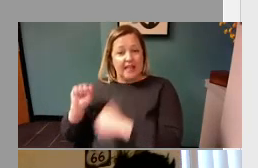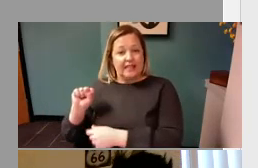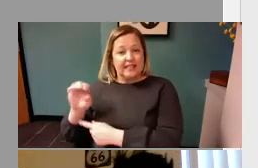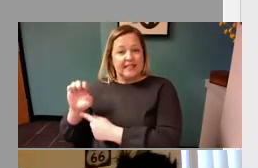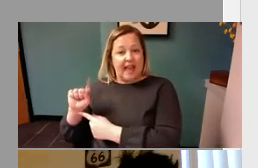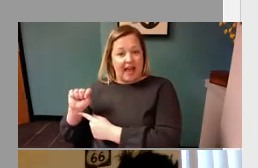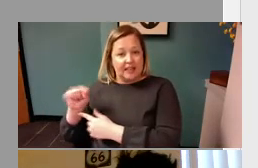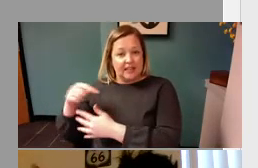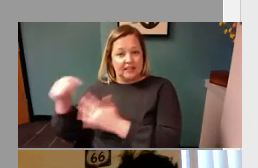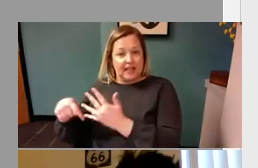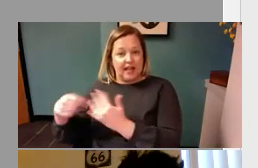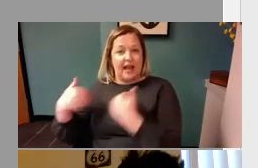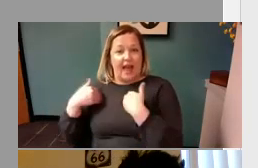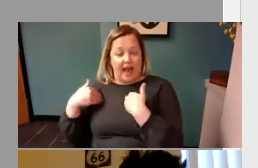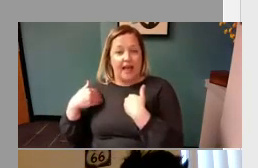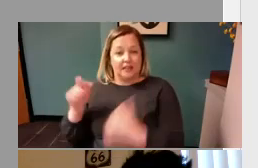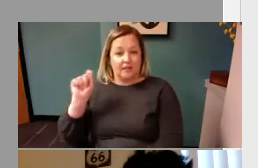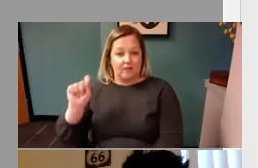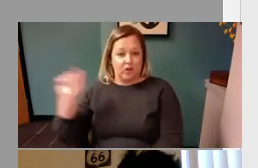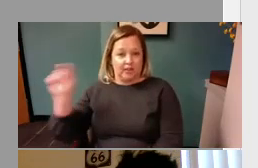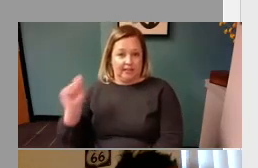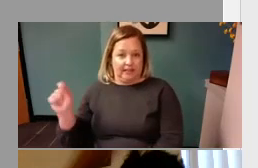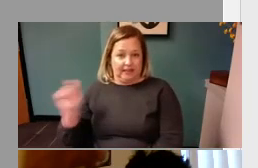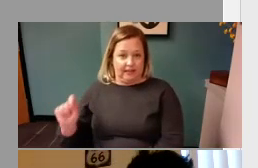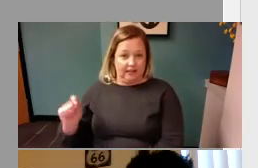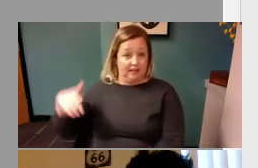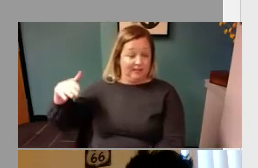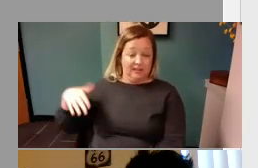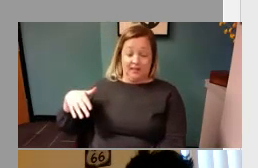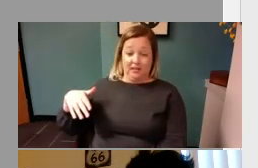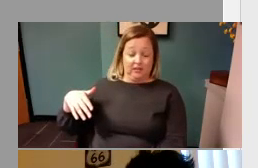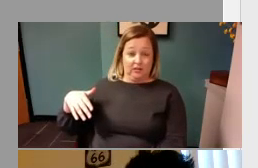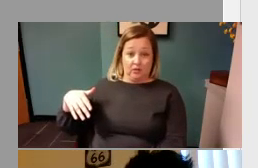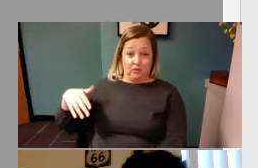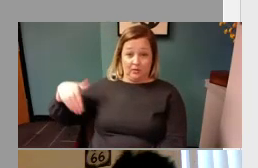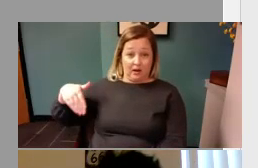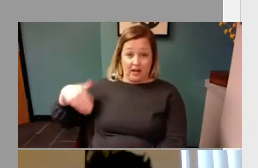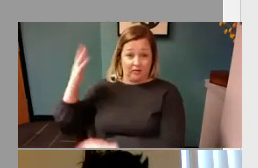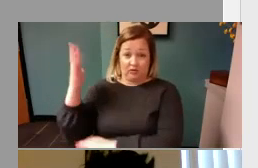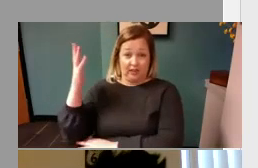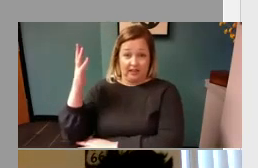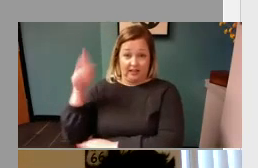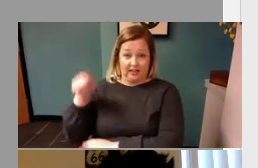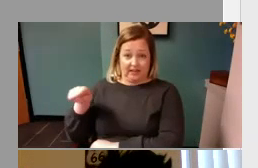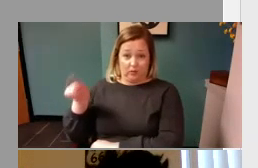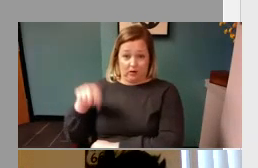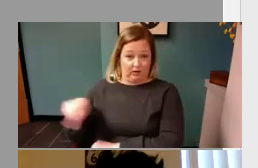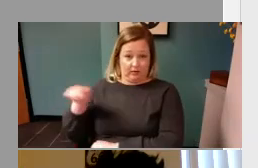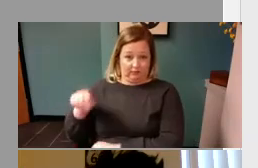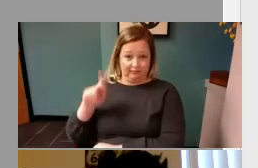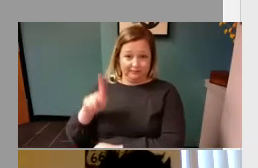set of vertices for which we do not have a tree. We are exploring towards V minus S. Yep, okay.